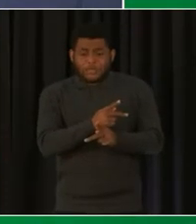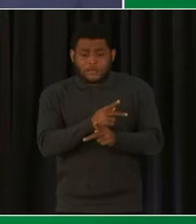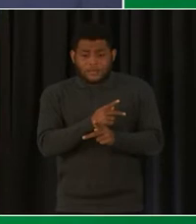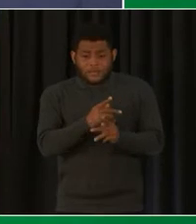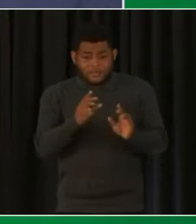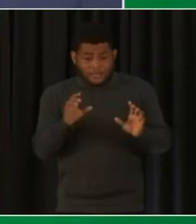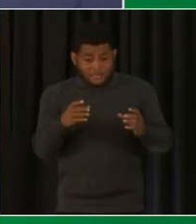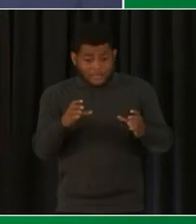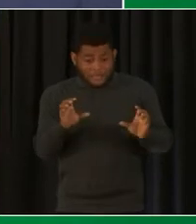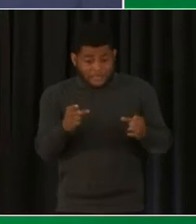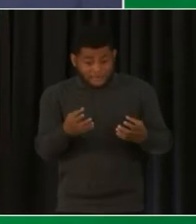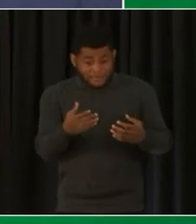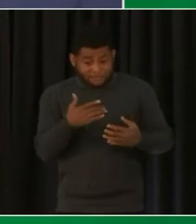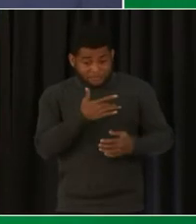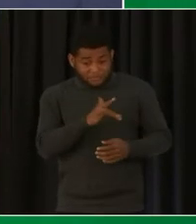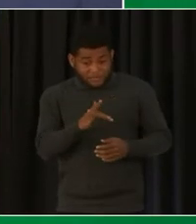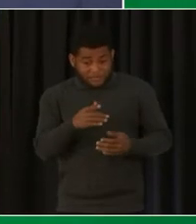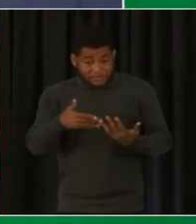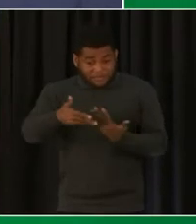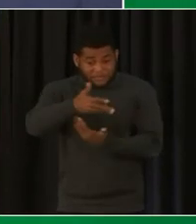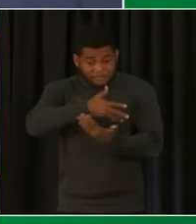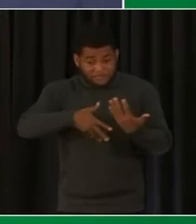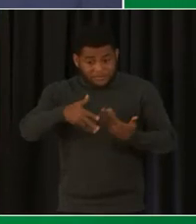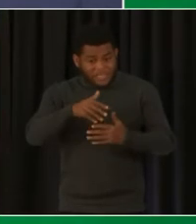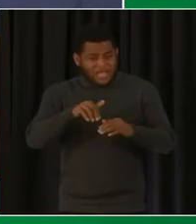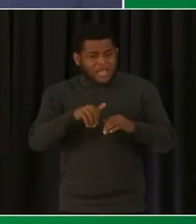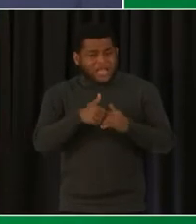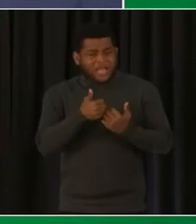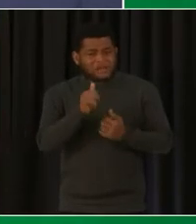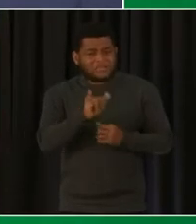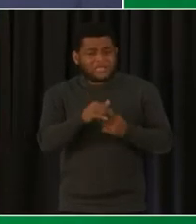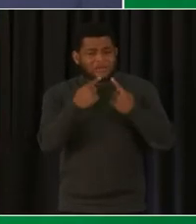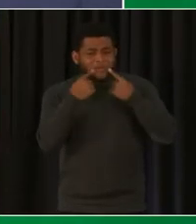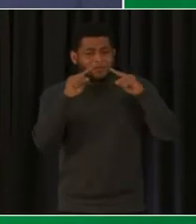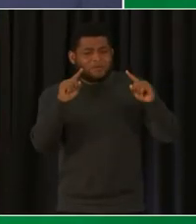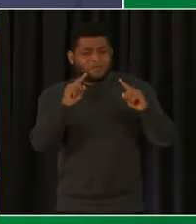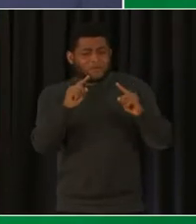that work with the contact tracing? And then